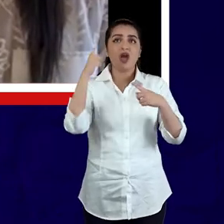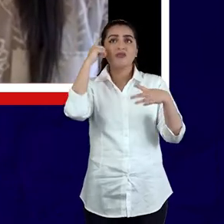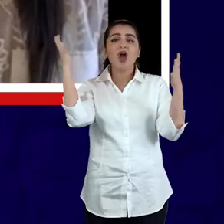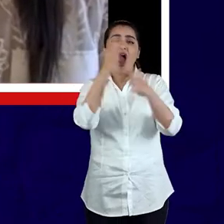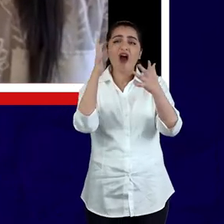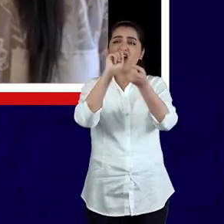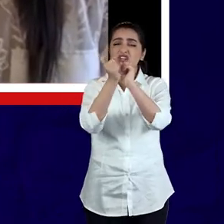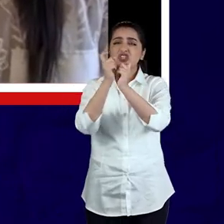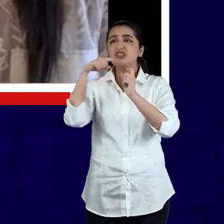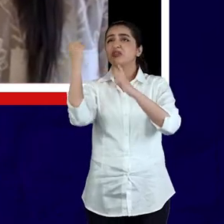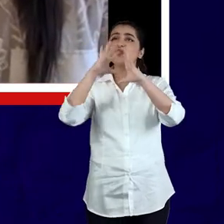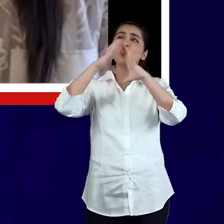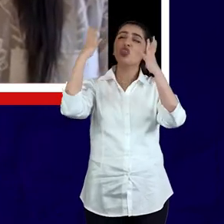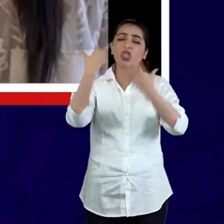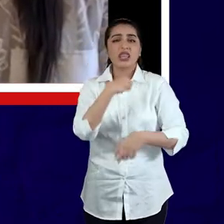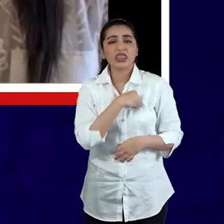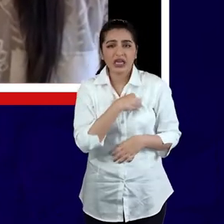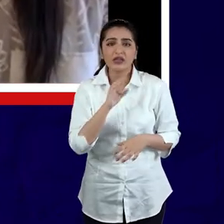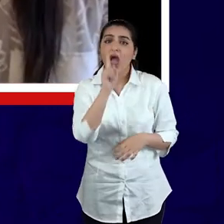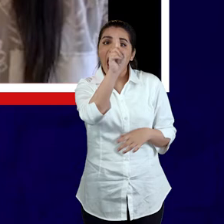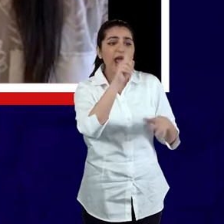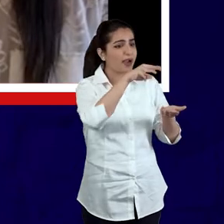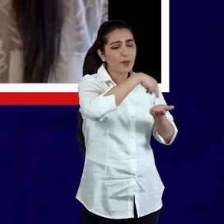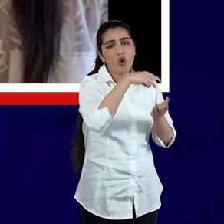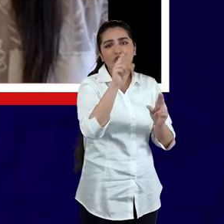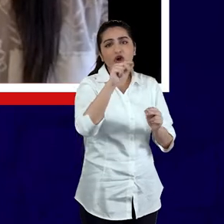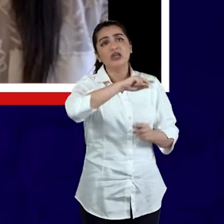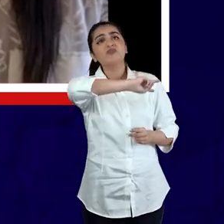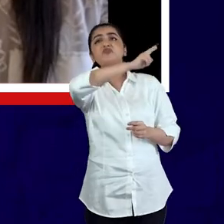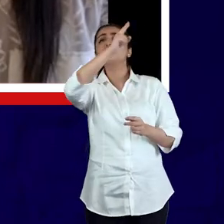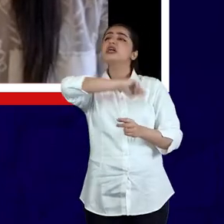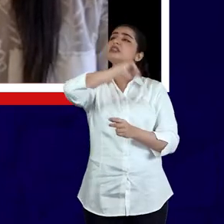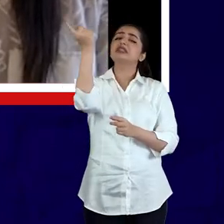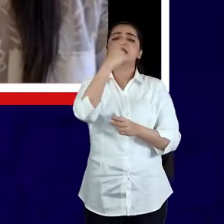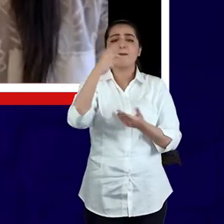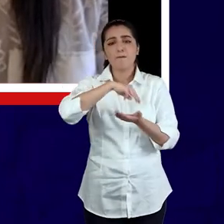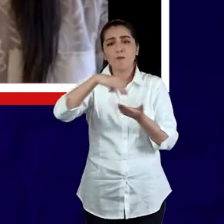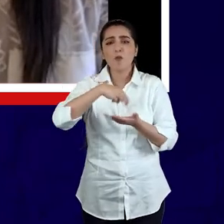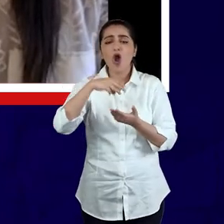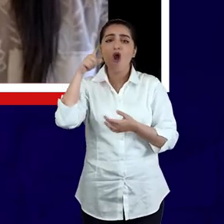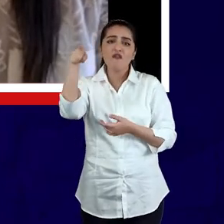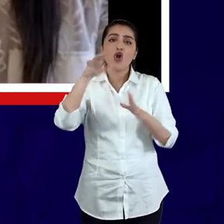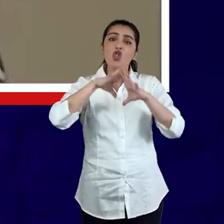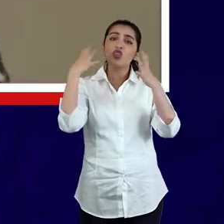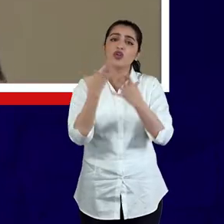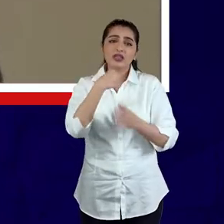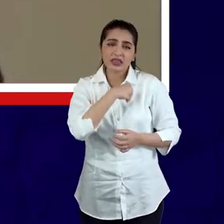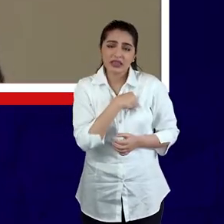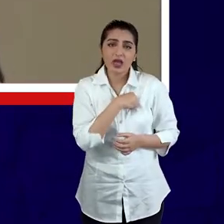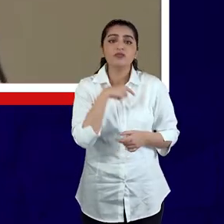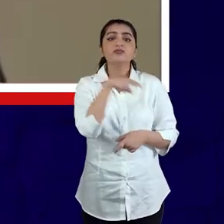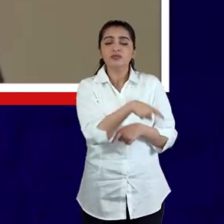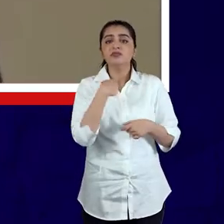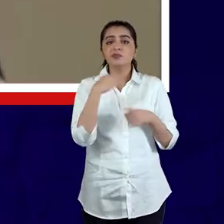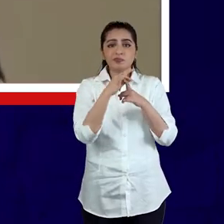change is affecting all of us globally. It's not just one country or the other. And as it happens, Pakistan is fifth, the most vulnerable country